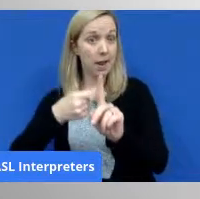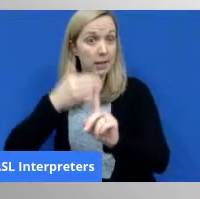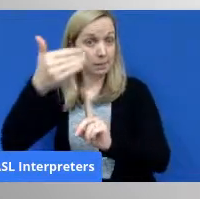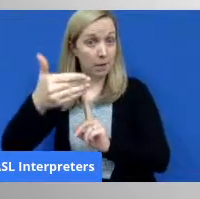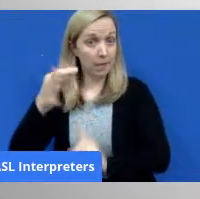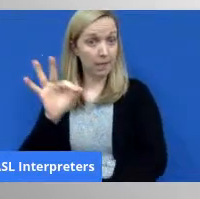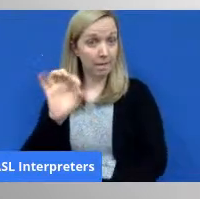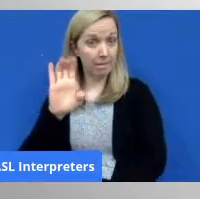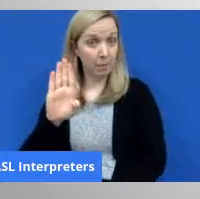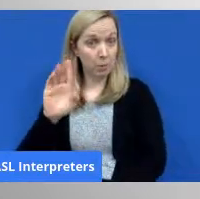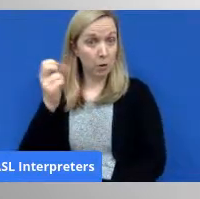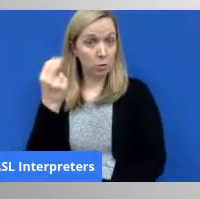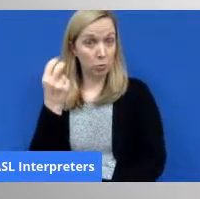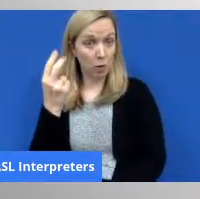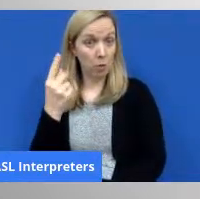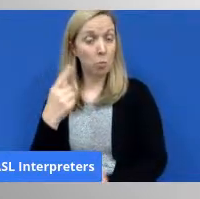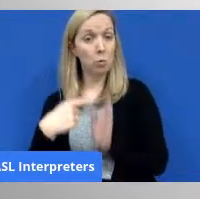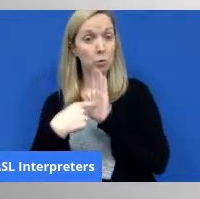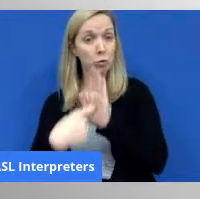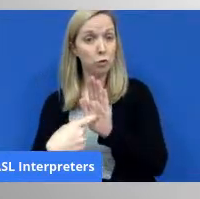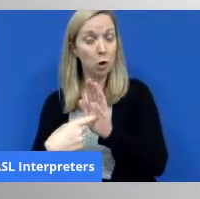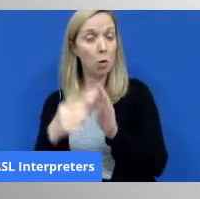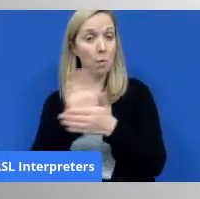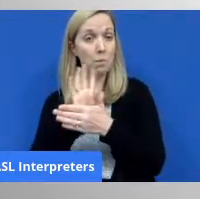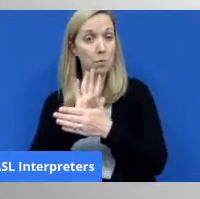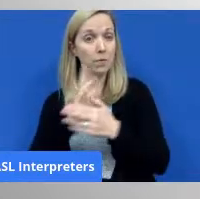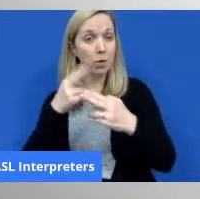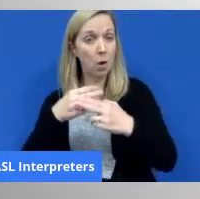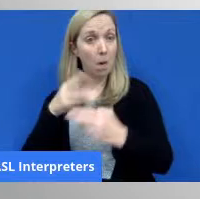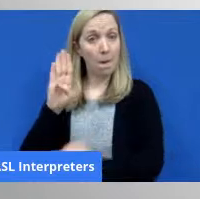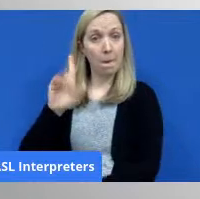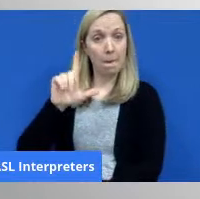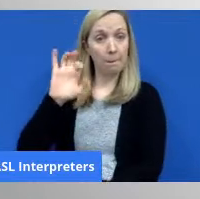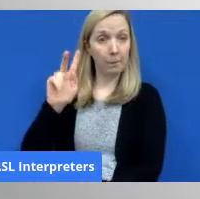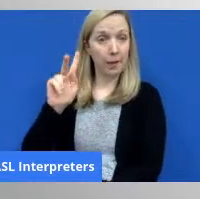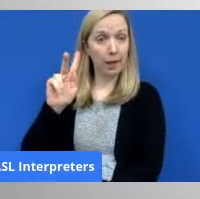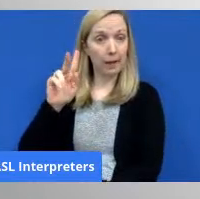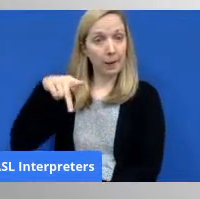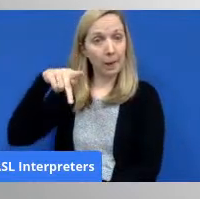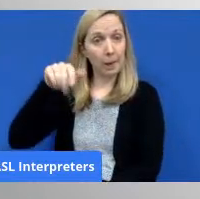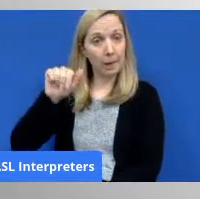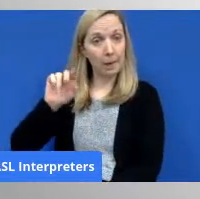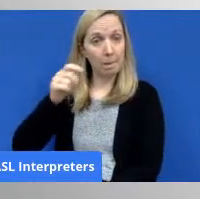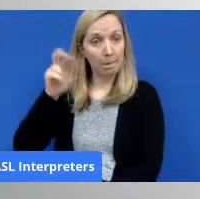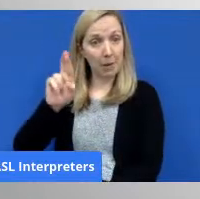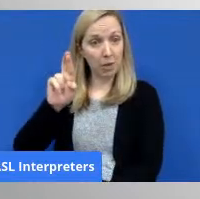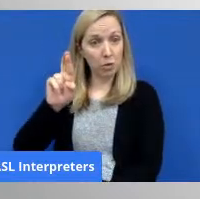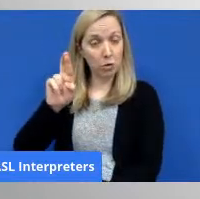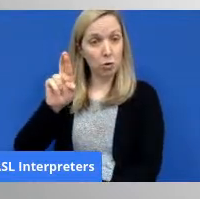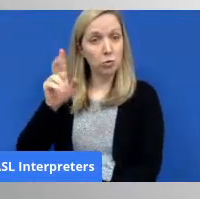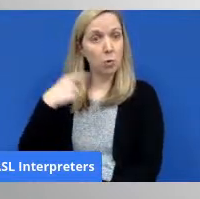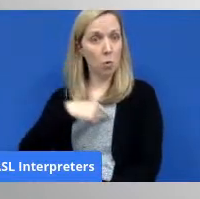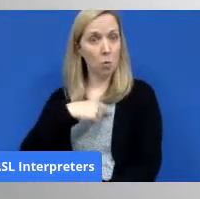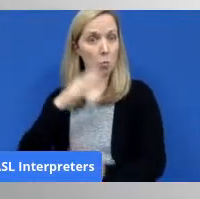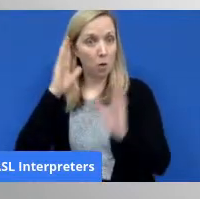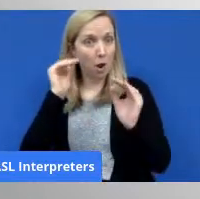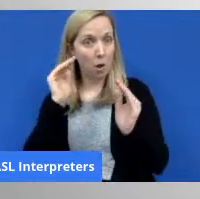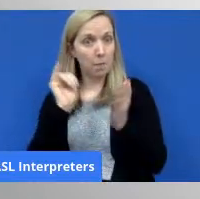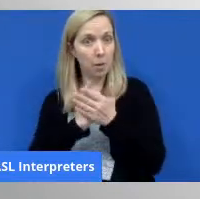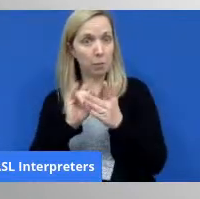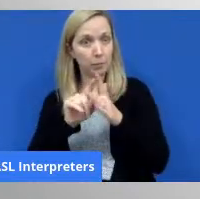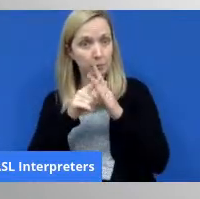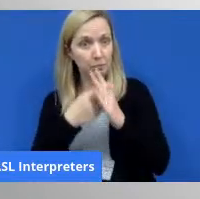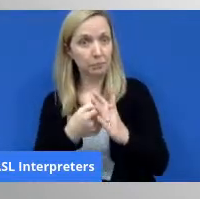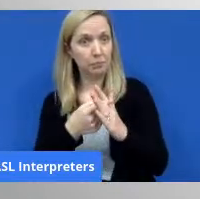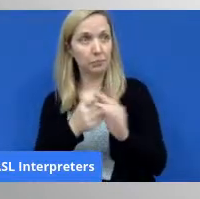12th, Black Panther. Ooh. So we're certainly hoping that that will help begin to reach that market, but we're looking at